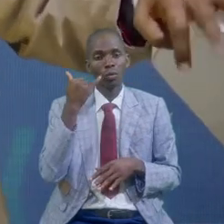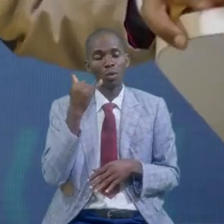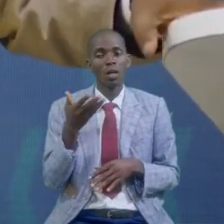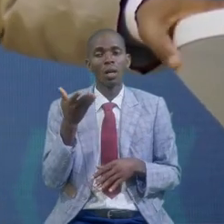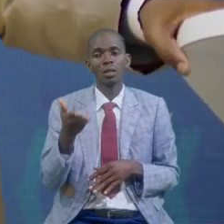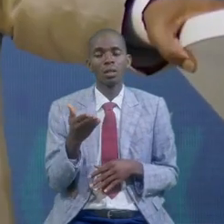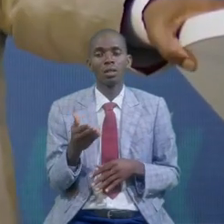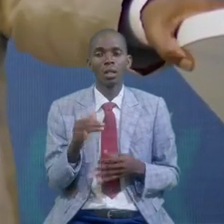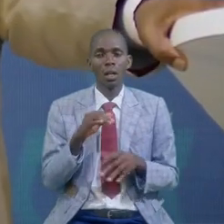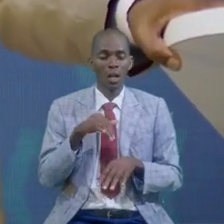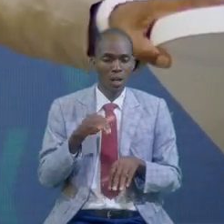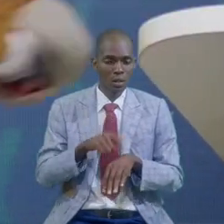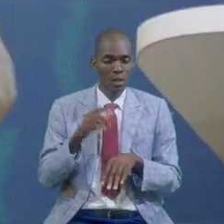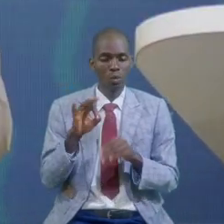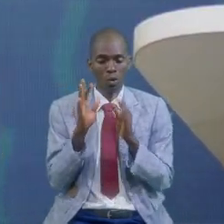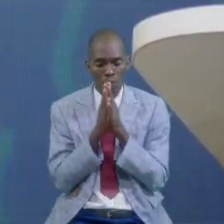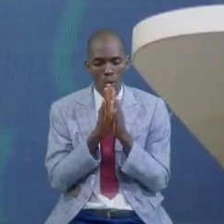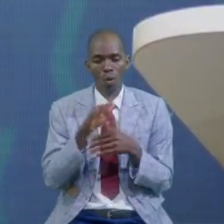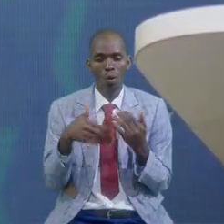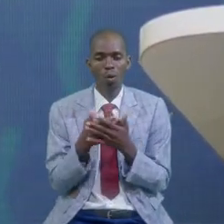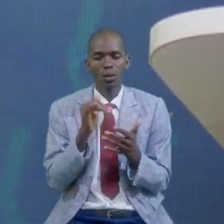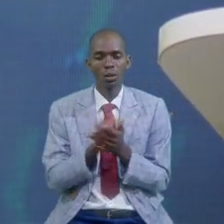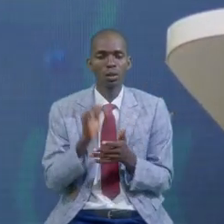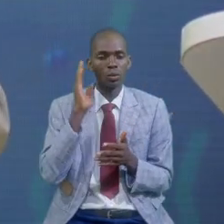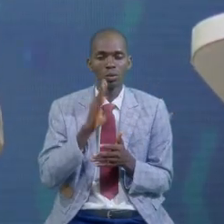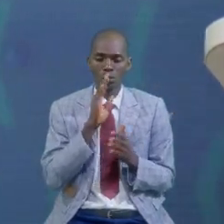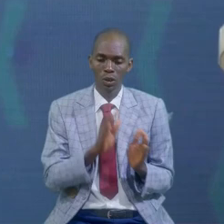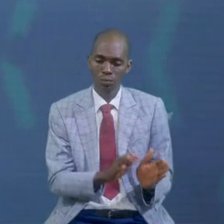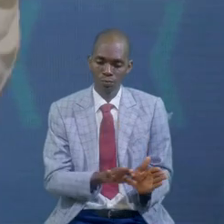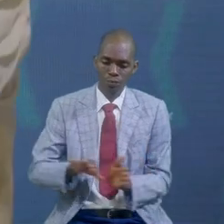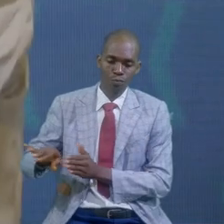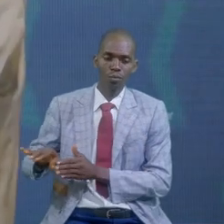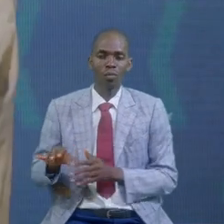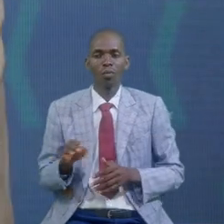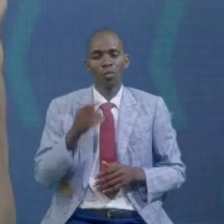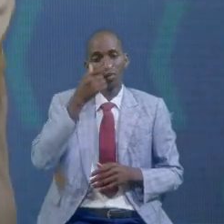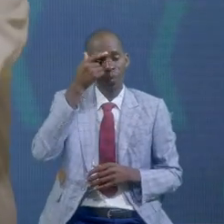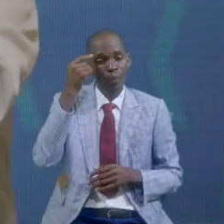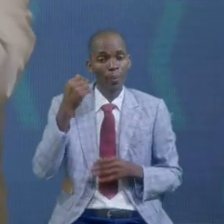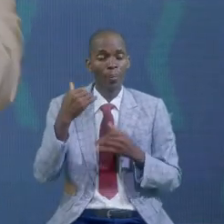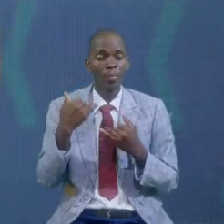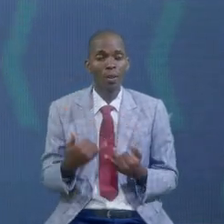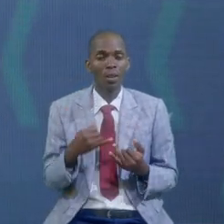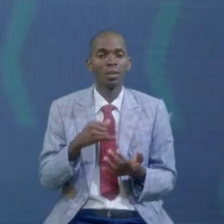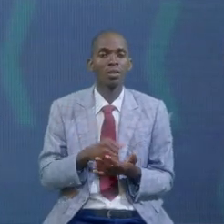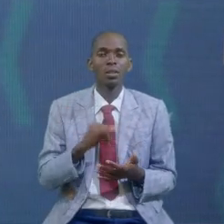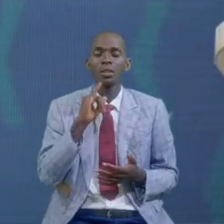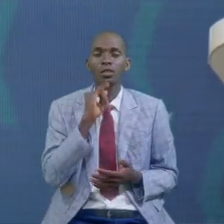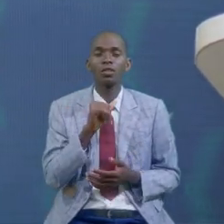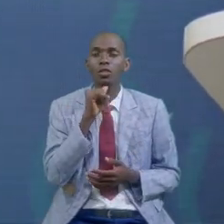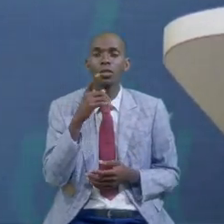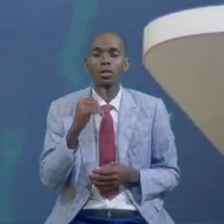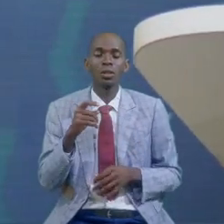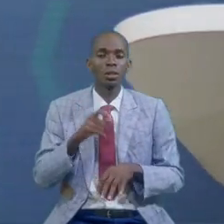prayer, all that will shut up, all that will go aside, because now it is not the time to, you know,